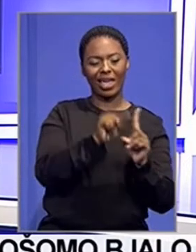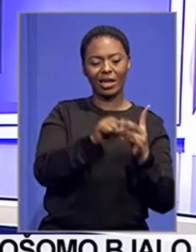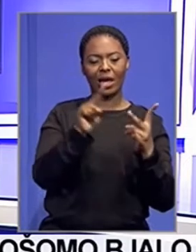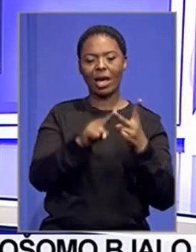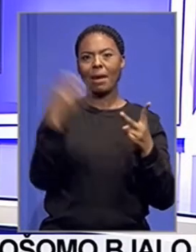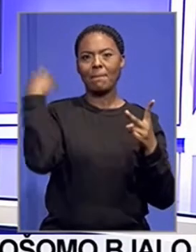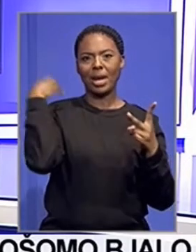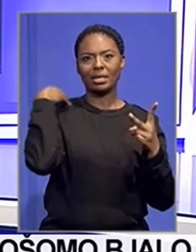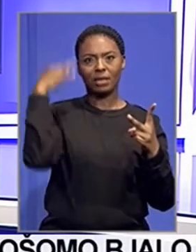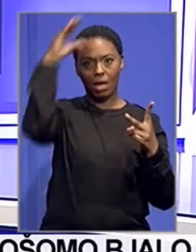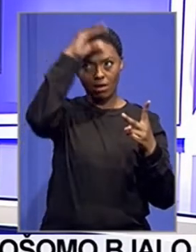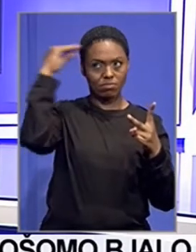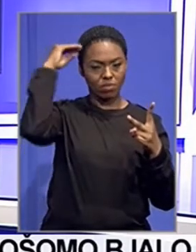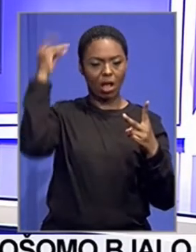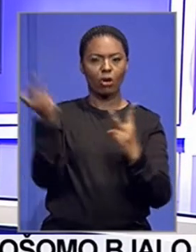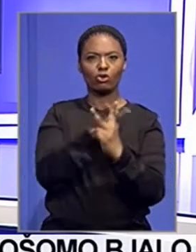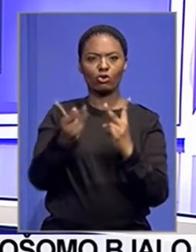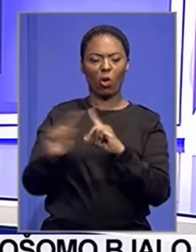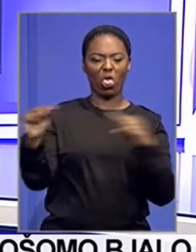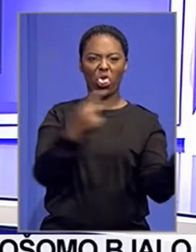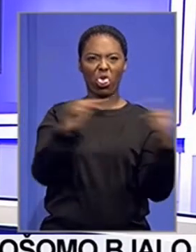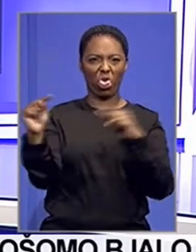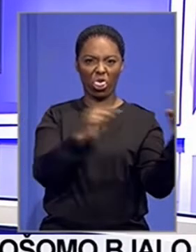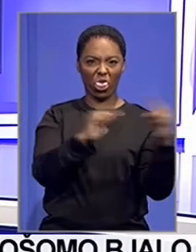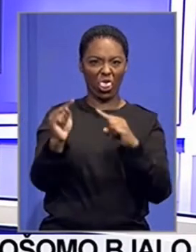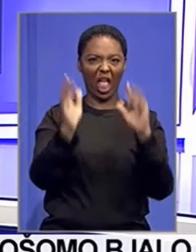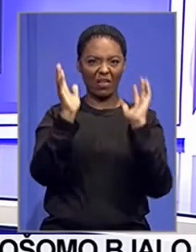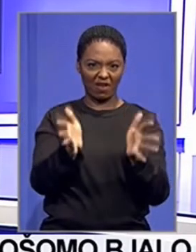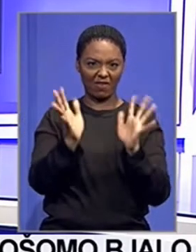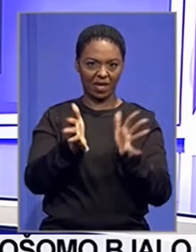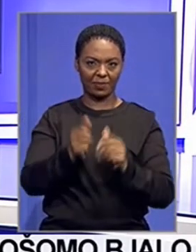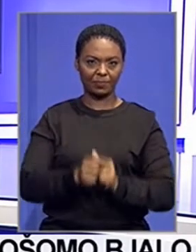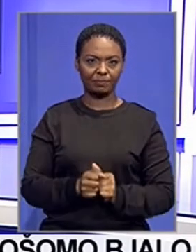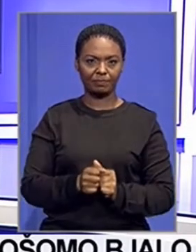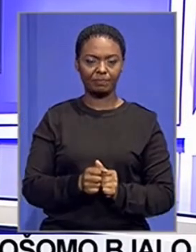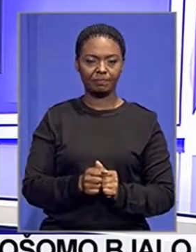yena le Tona ya Maphodisa Bheki Cele ba sa bone dilo ka leihlo le tee.